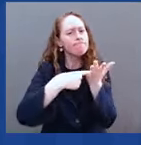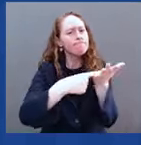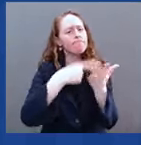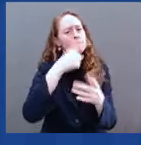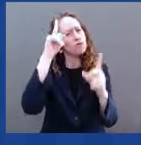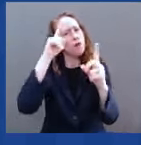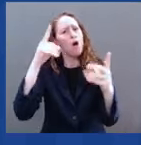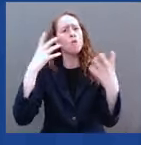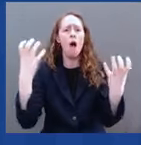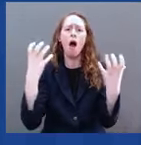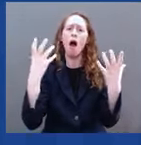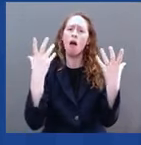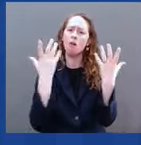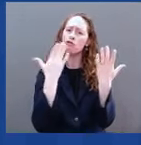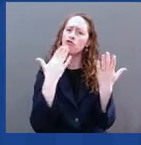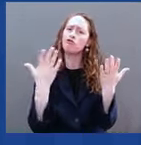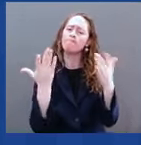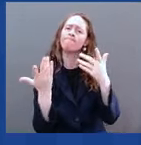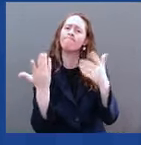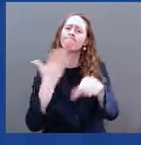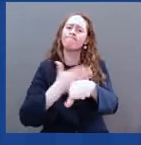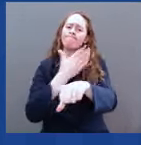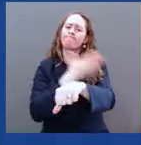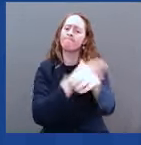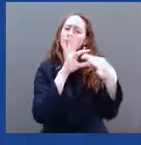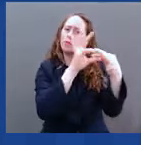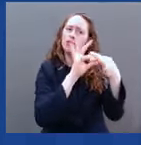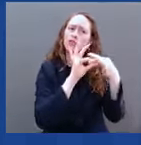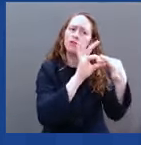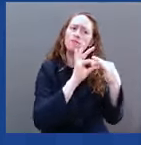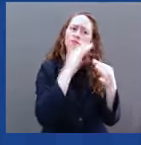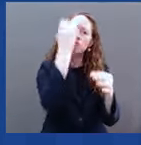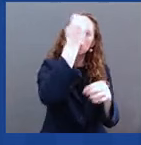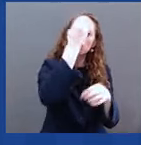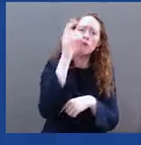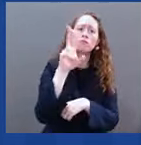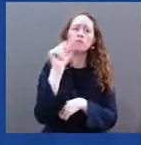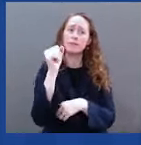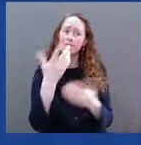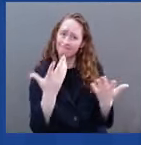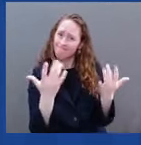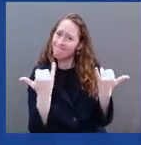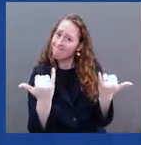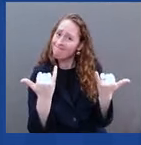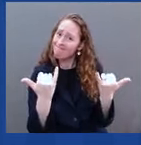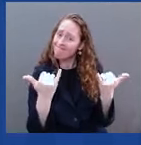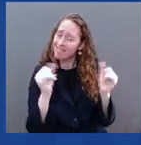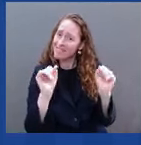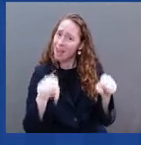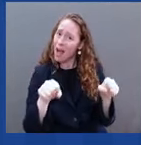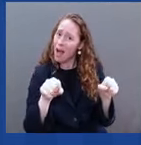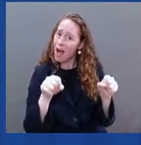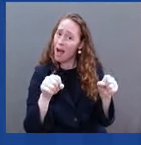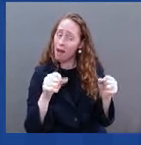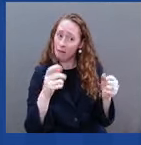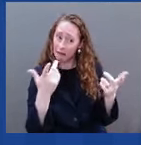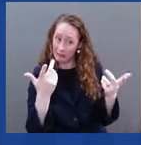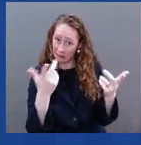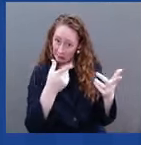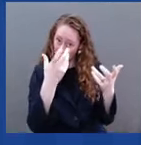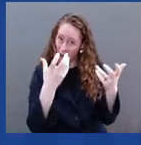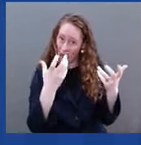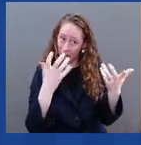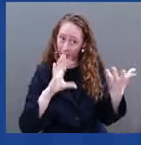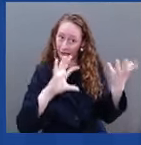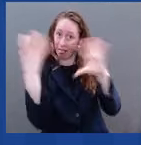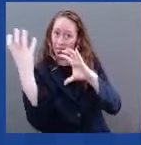States, and indicated that he'd be putting himself at significant jeopardy in those aims if, in fact, he were to move forward.